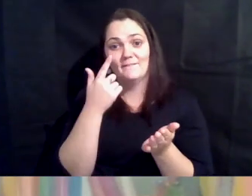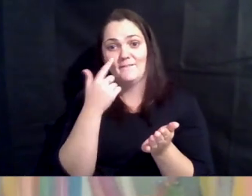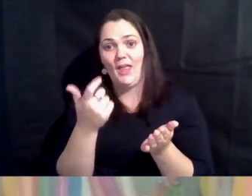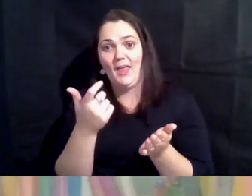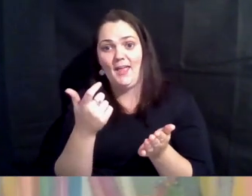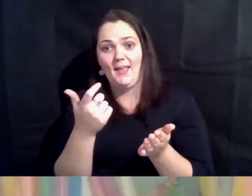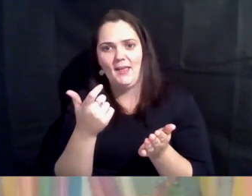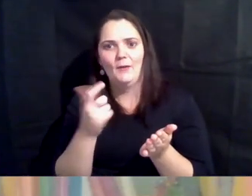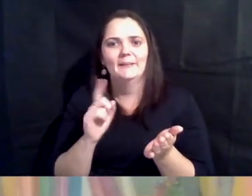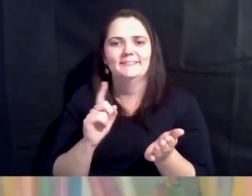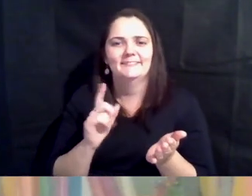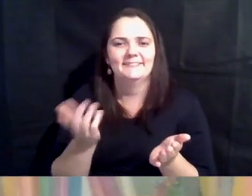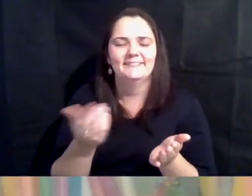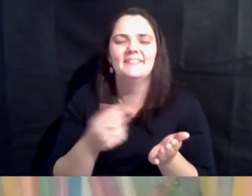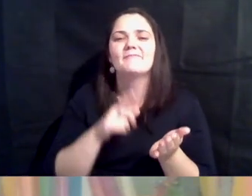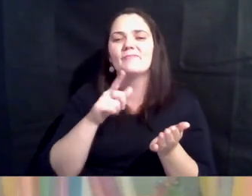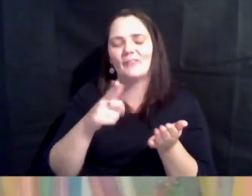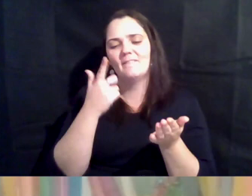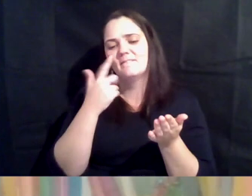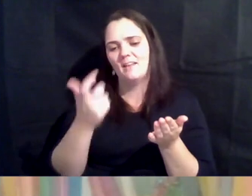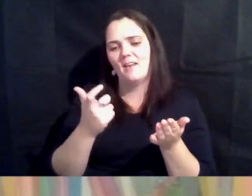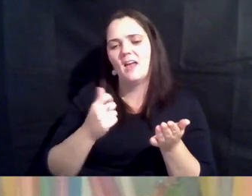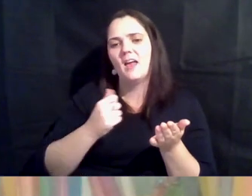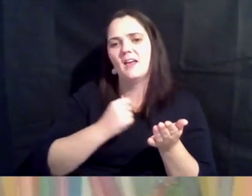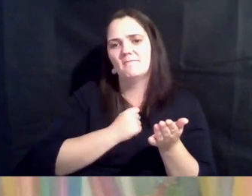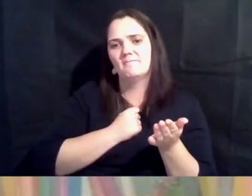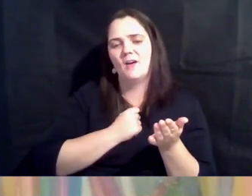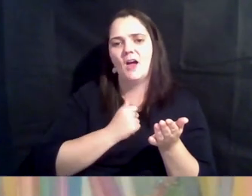What will you find? You will find my